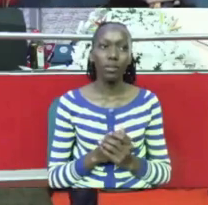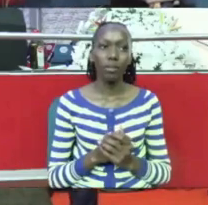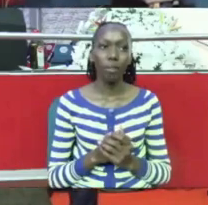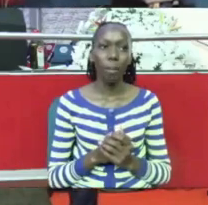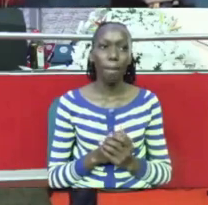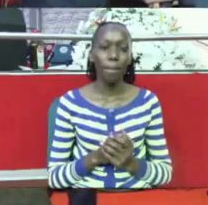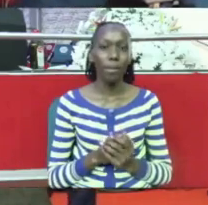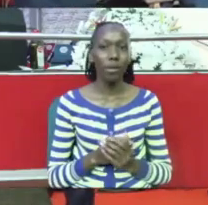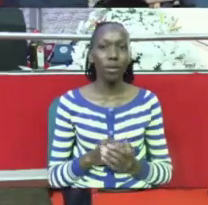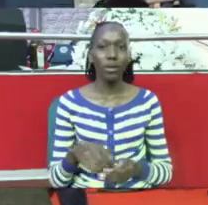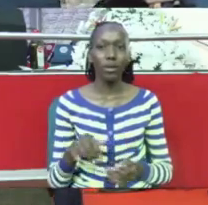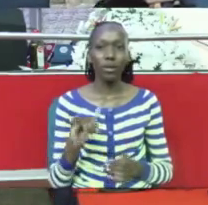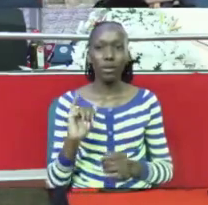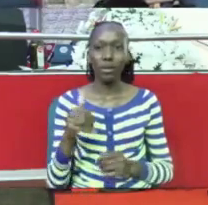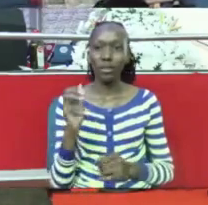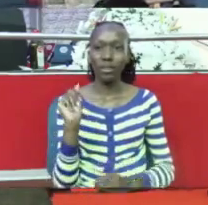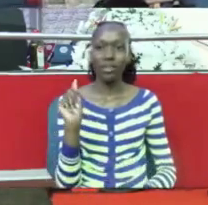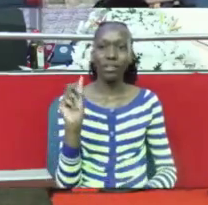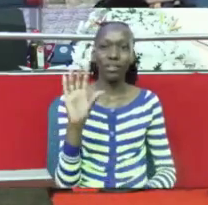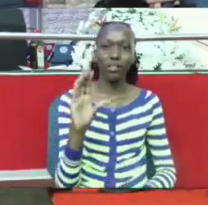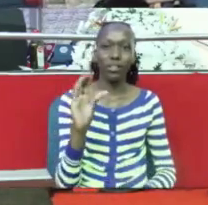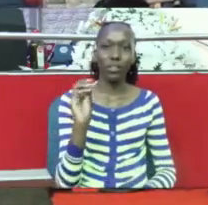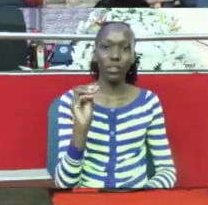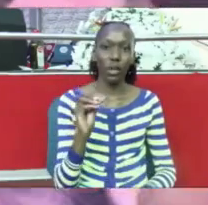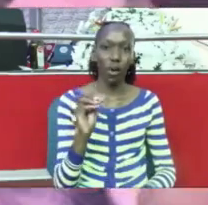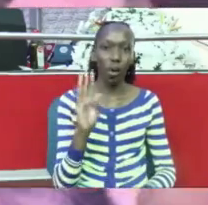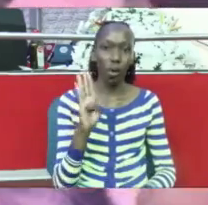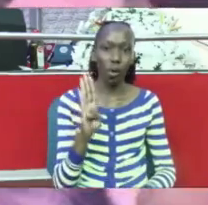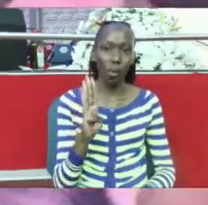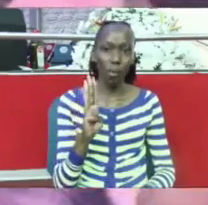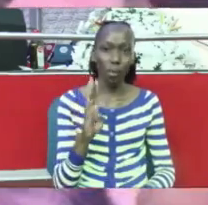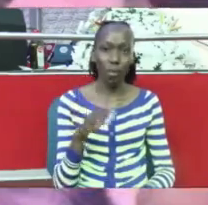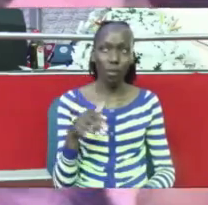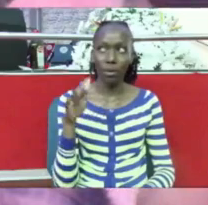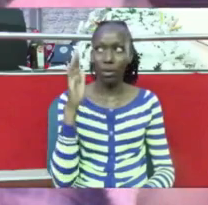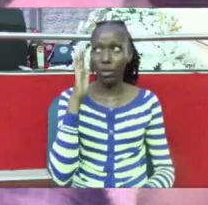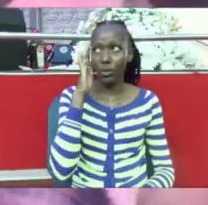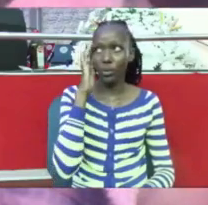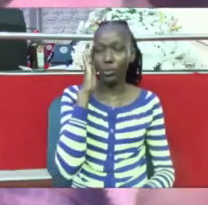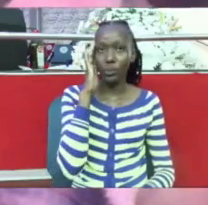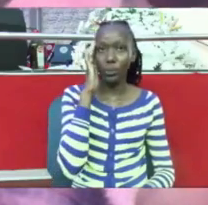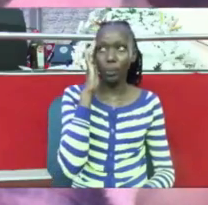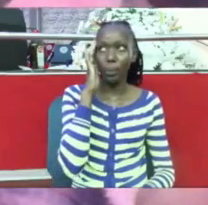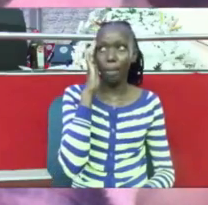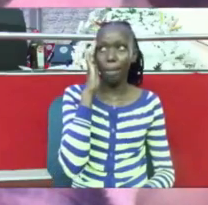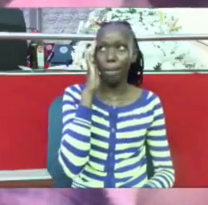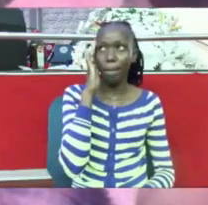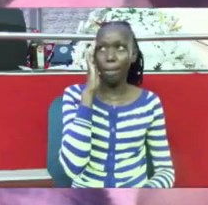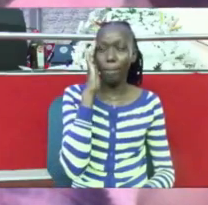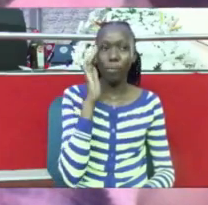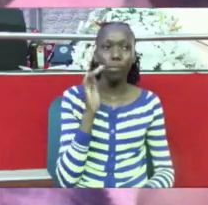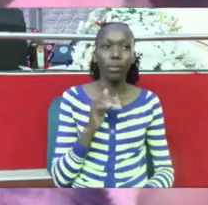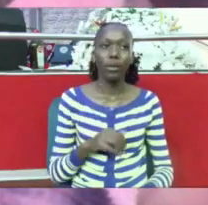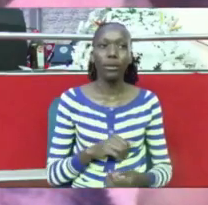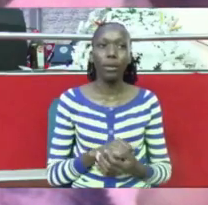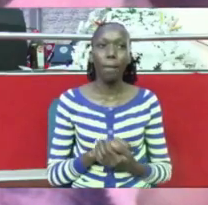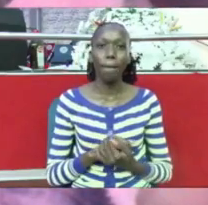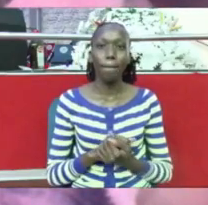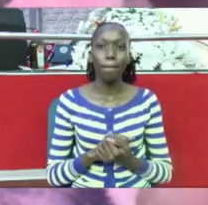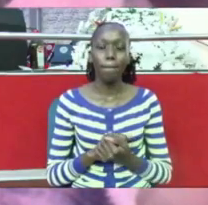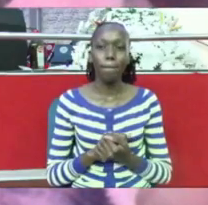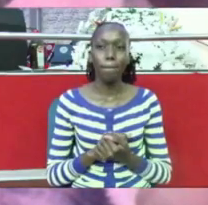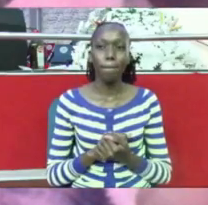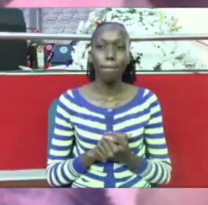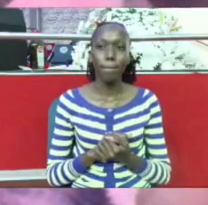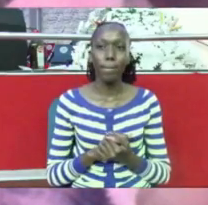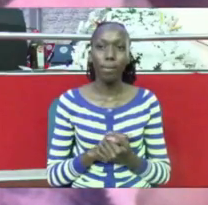fulani isipokuwa hakuwa anatumia nguvu. He was very cunning. Alikuwa ni mtu mjanja. He is a man that was